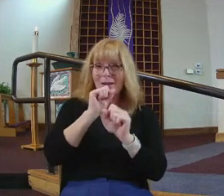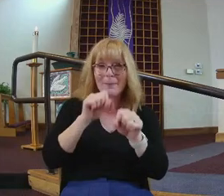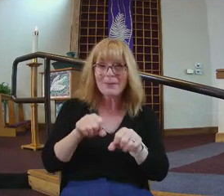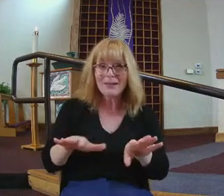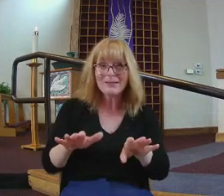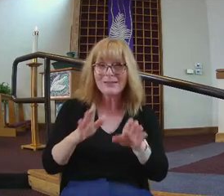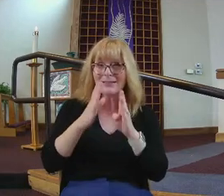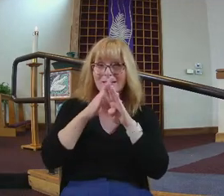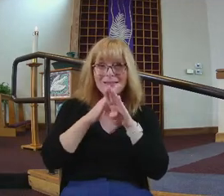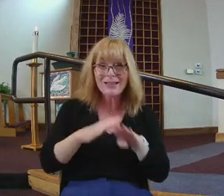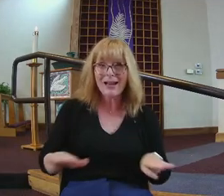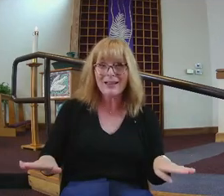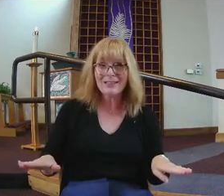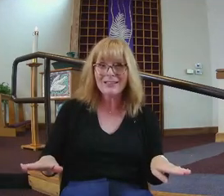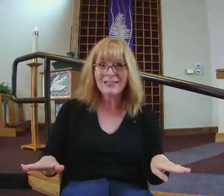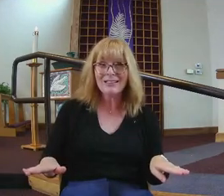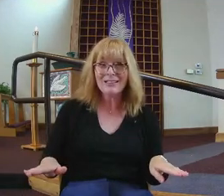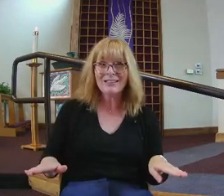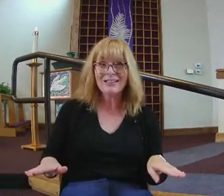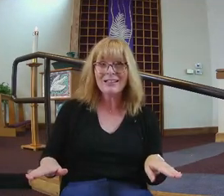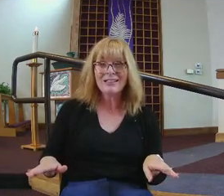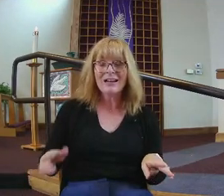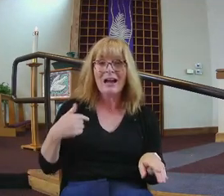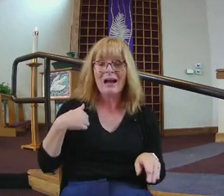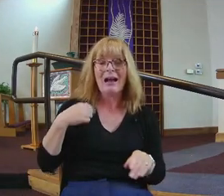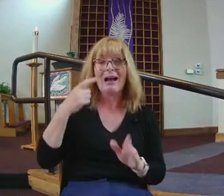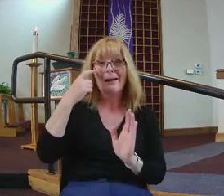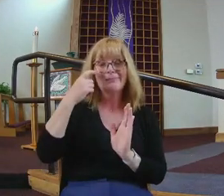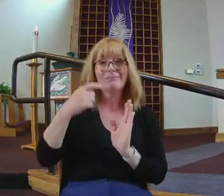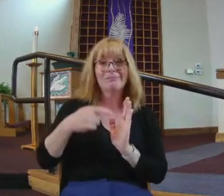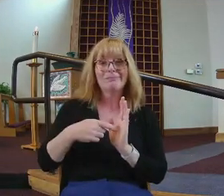silently, I'm greeted with,